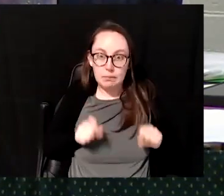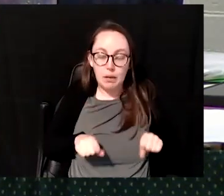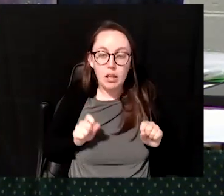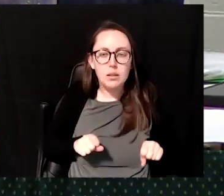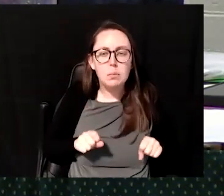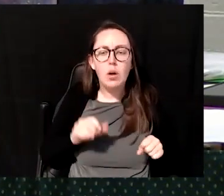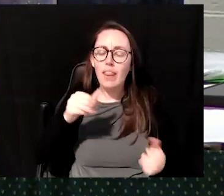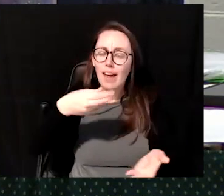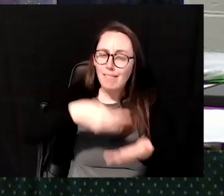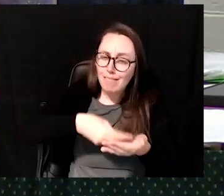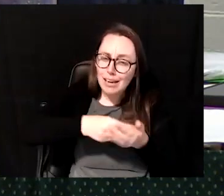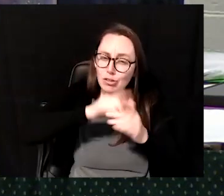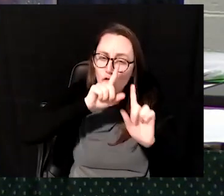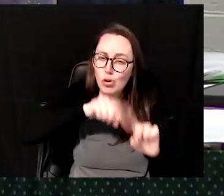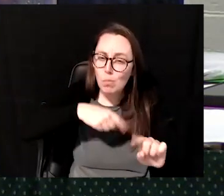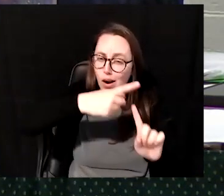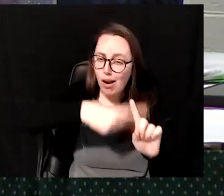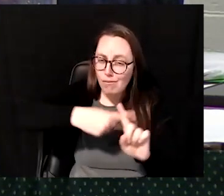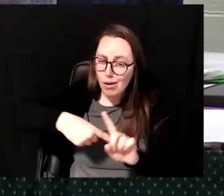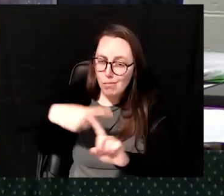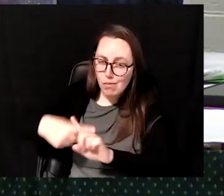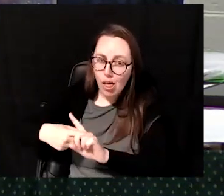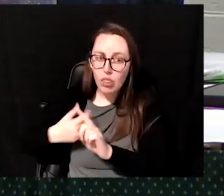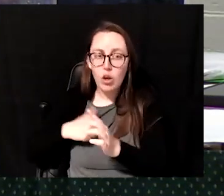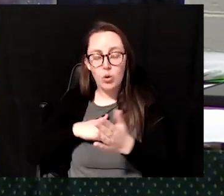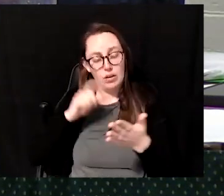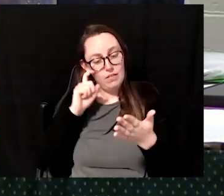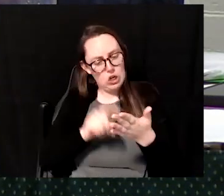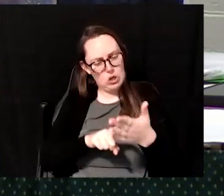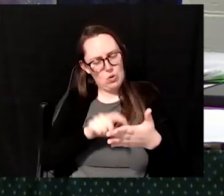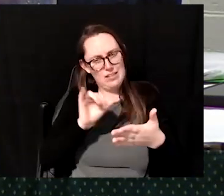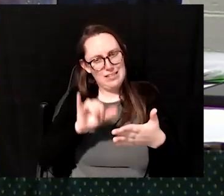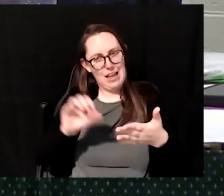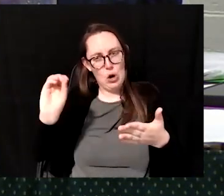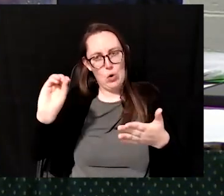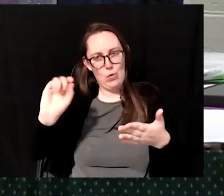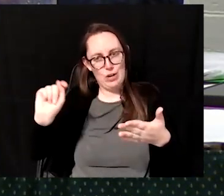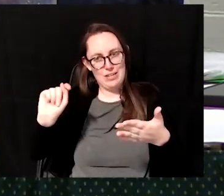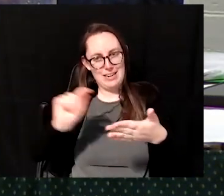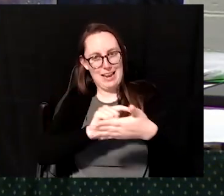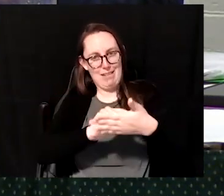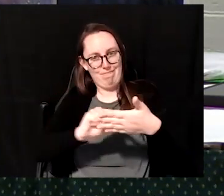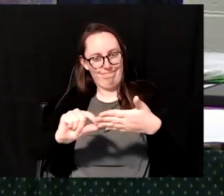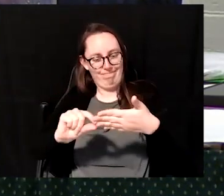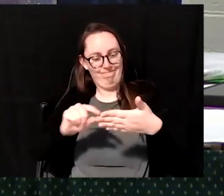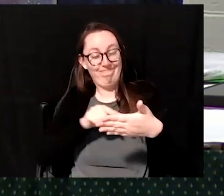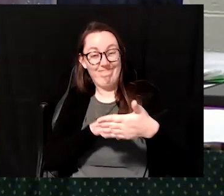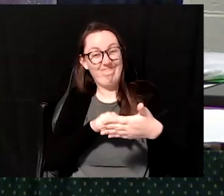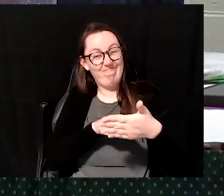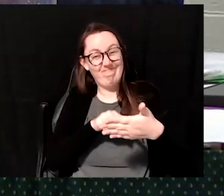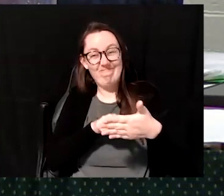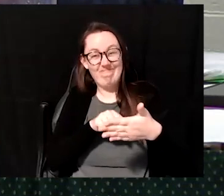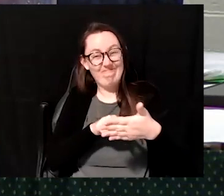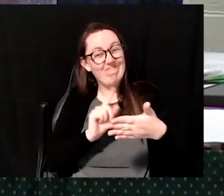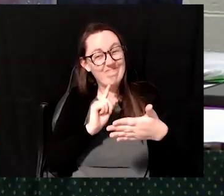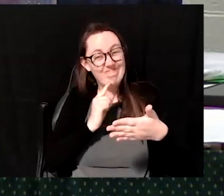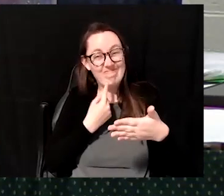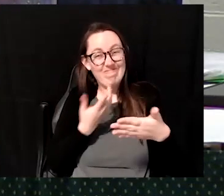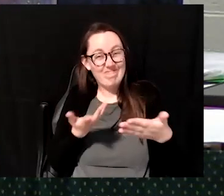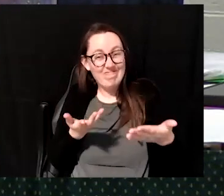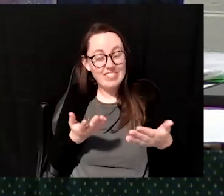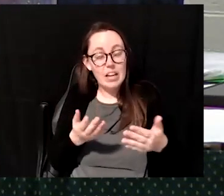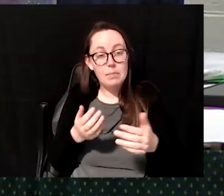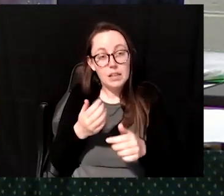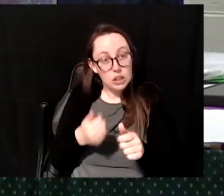observing you know a challenging overtime line Chief Howard has spoken to us about all of the complex ways in which that